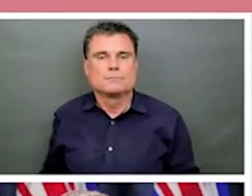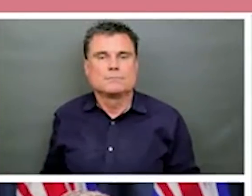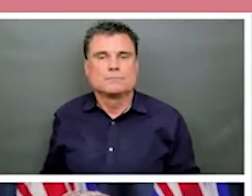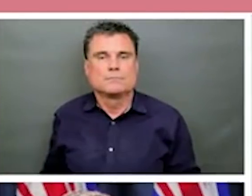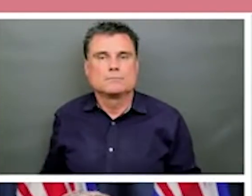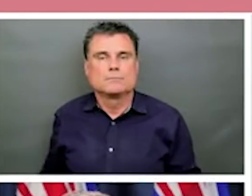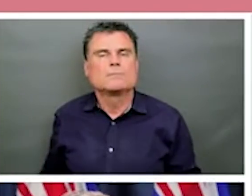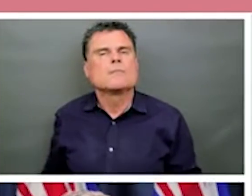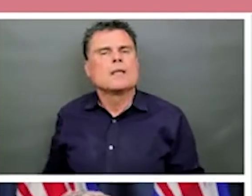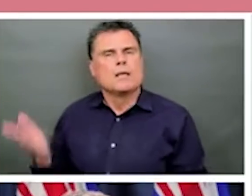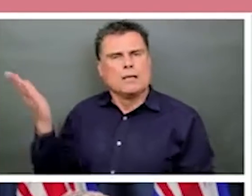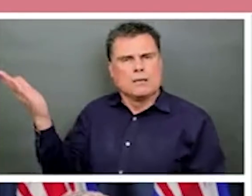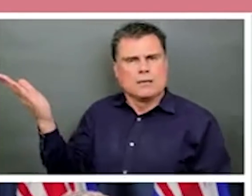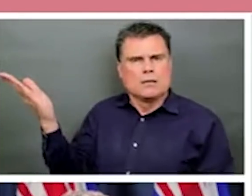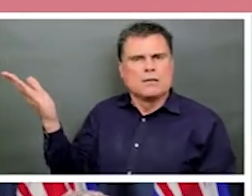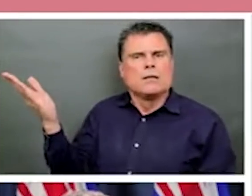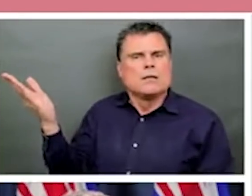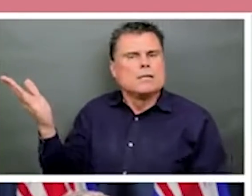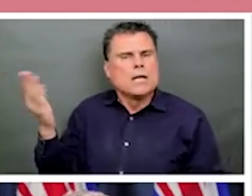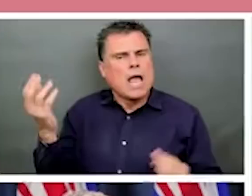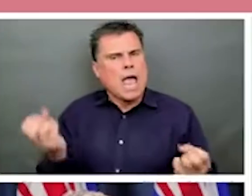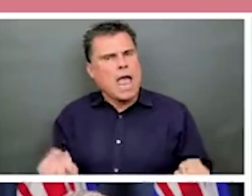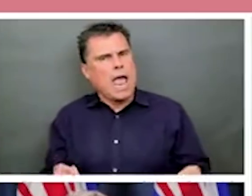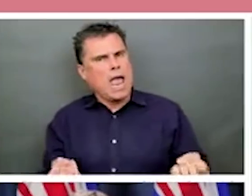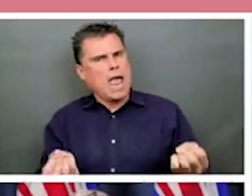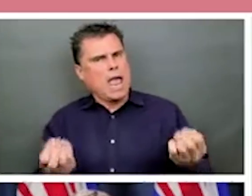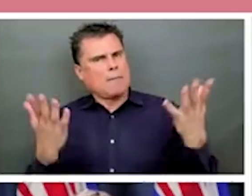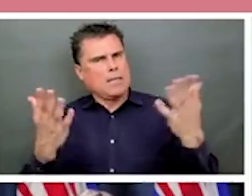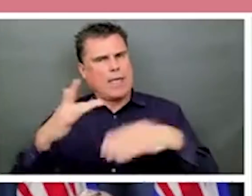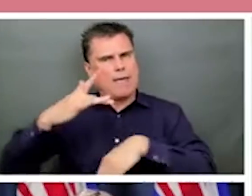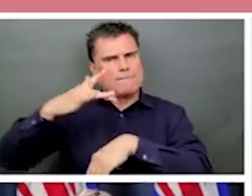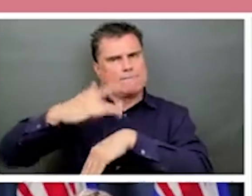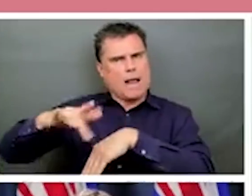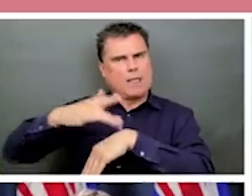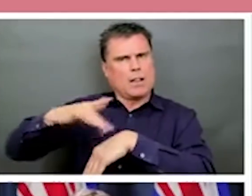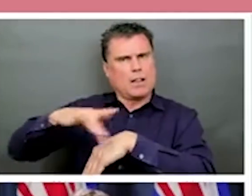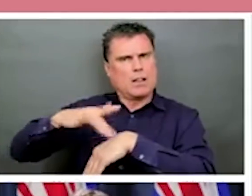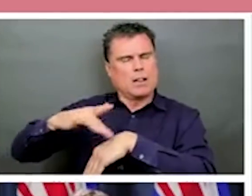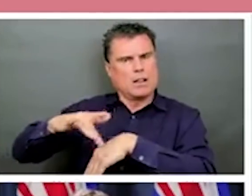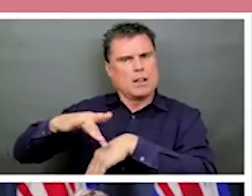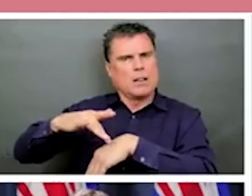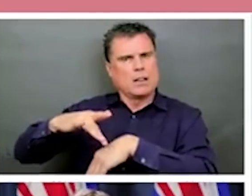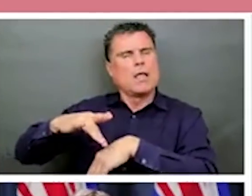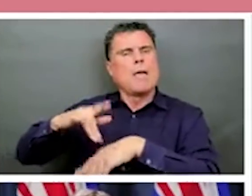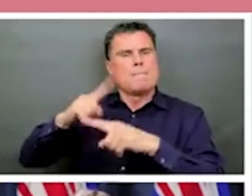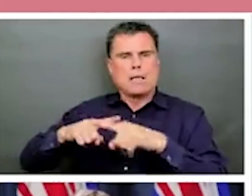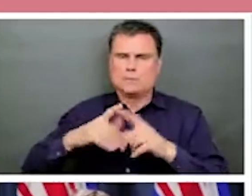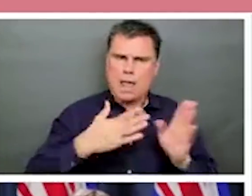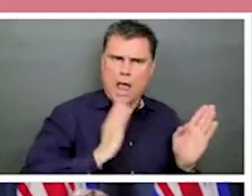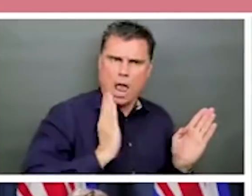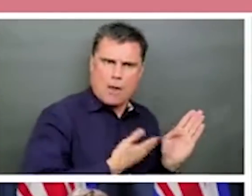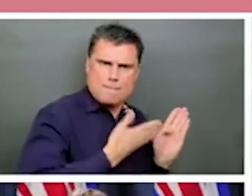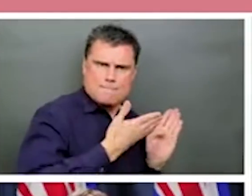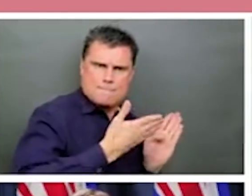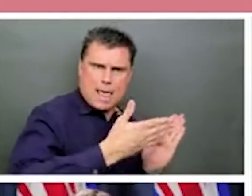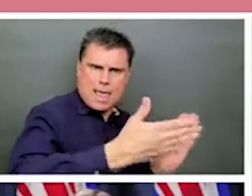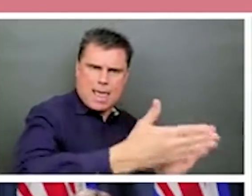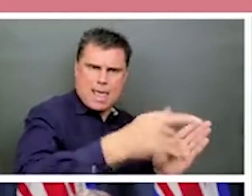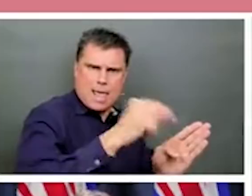the plan that we already had underway, we have about just over 500,000 doses of Pfizer and Moderna that we now